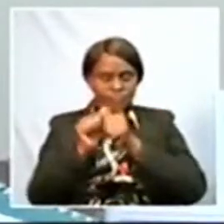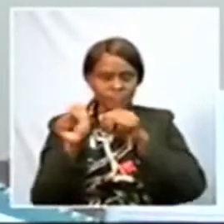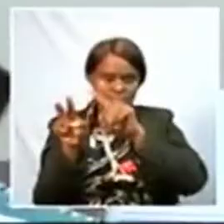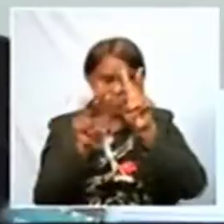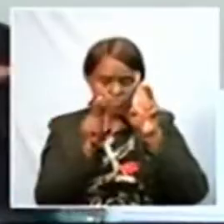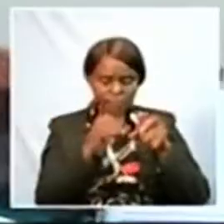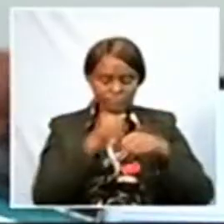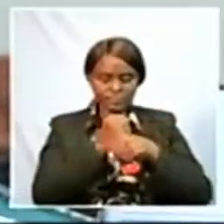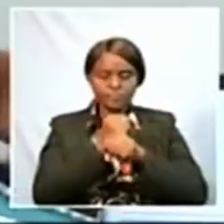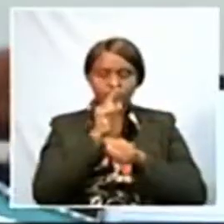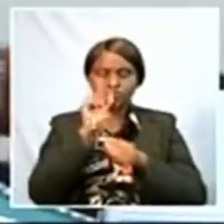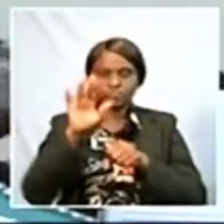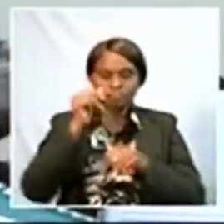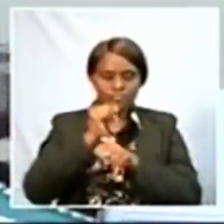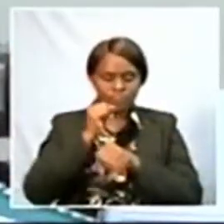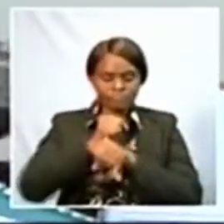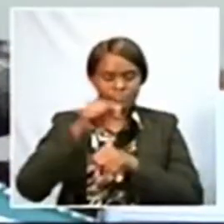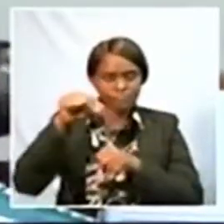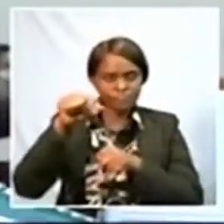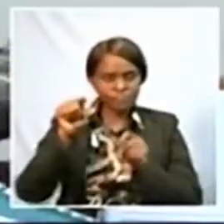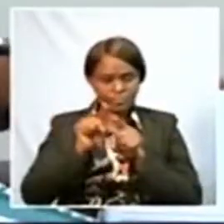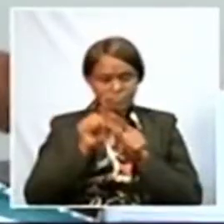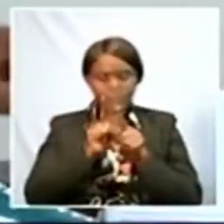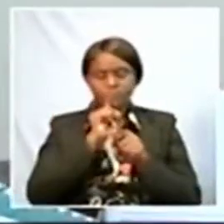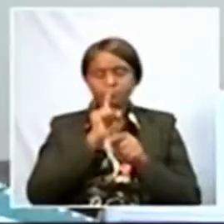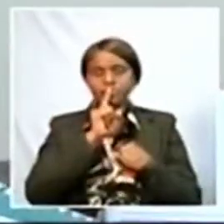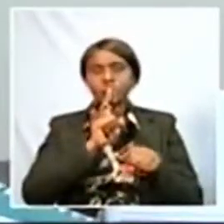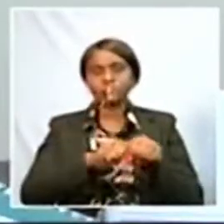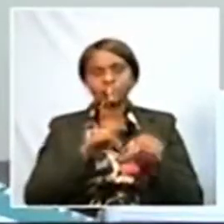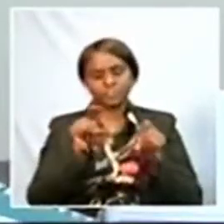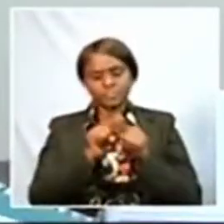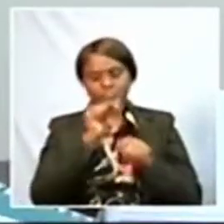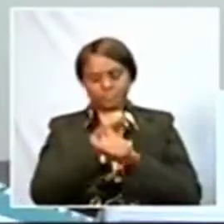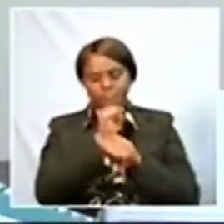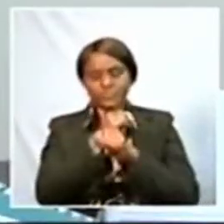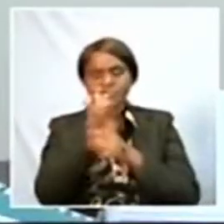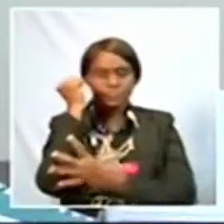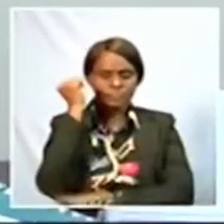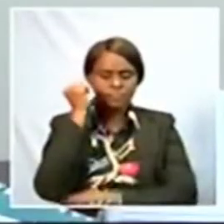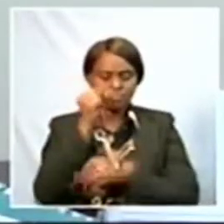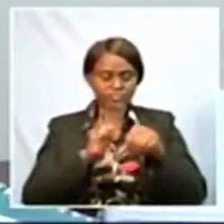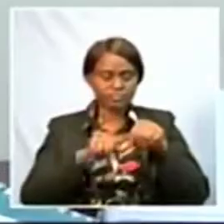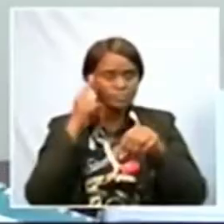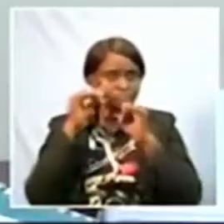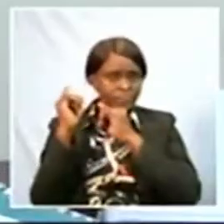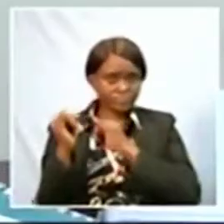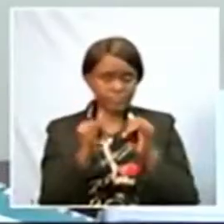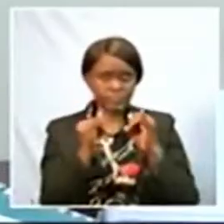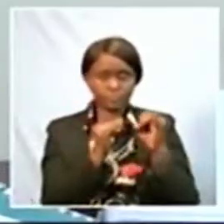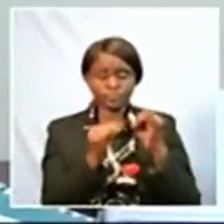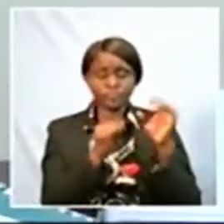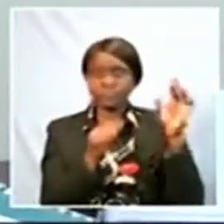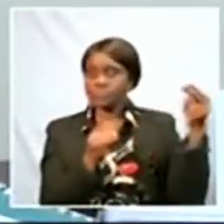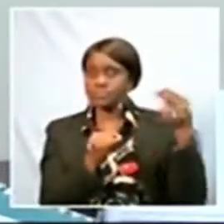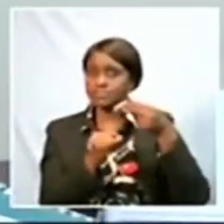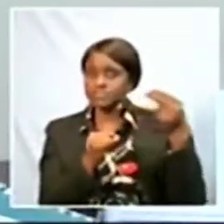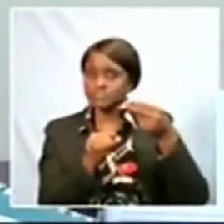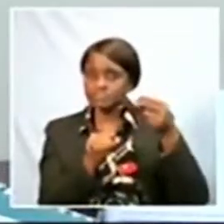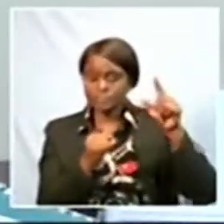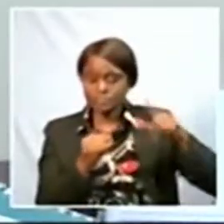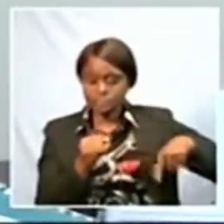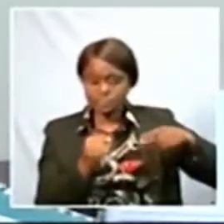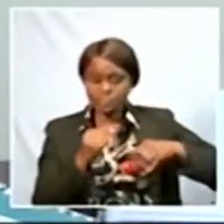ensure quality works and real-time correction of any defects and poor workmanship during implementation. H.